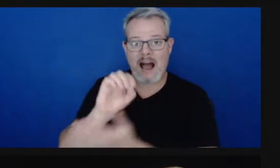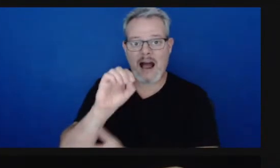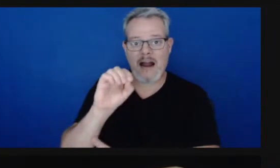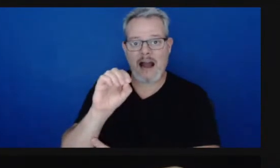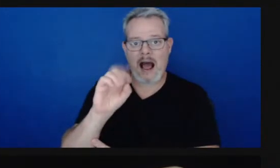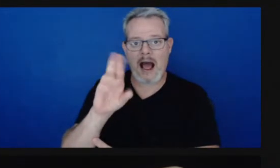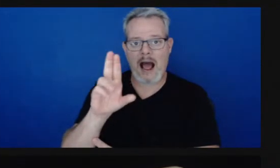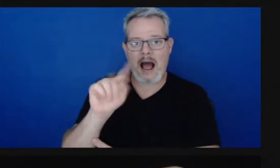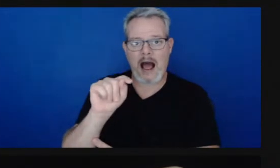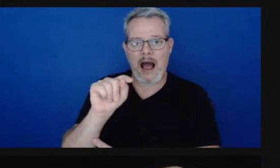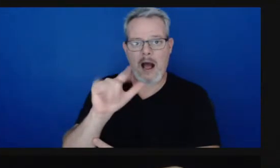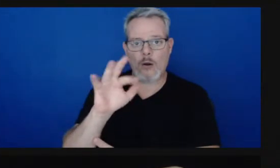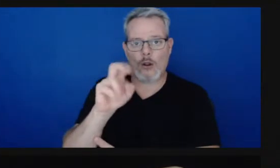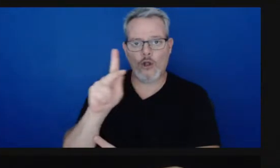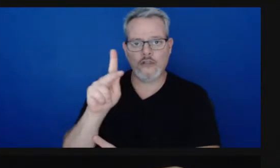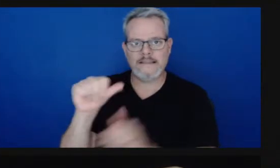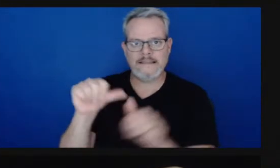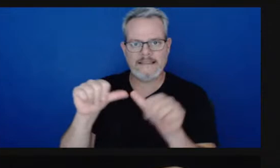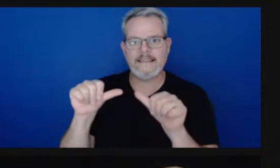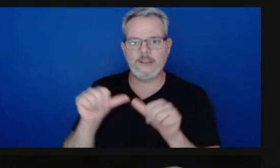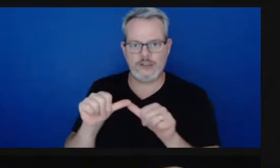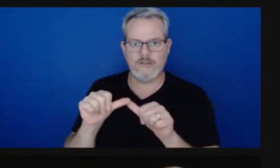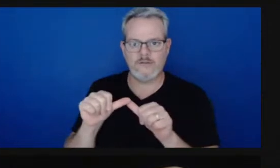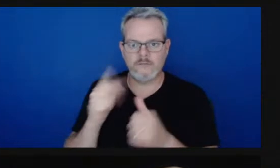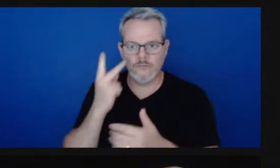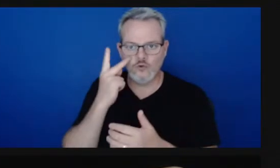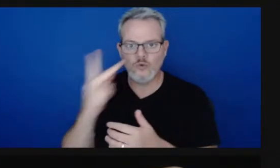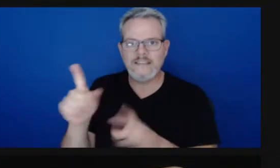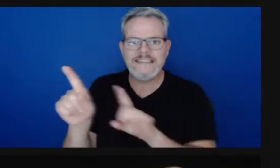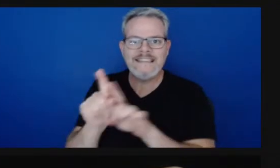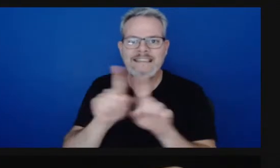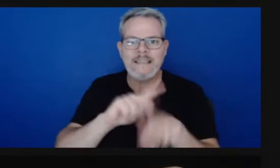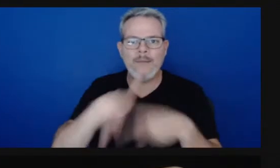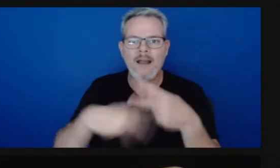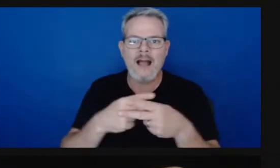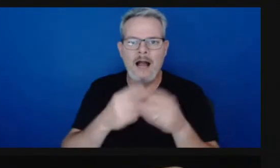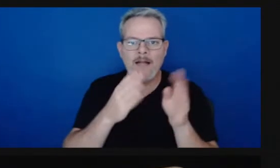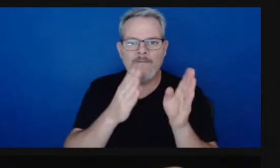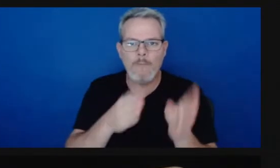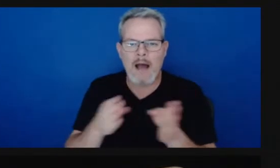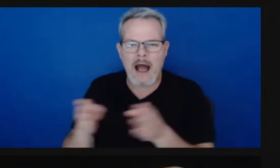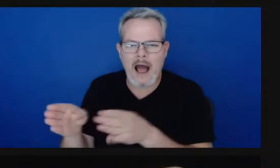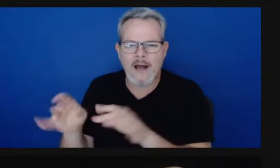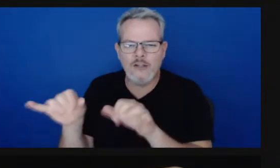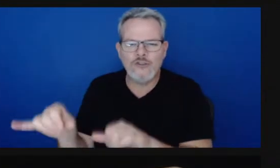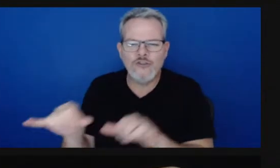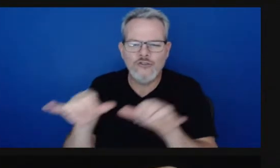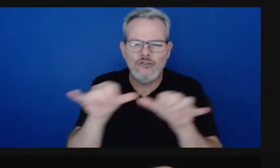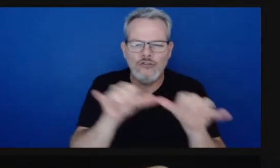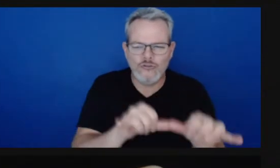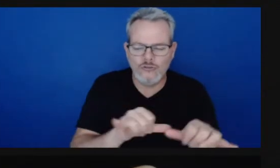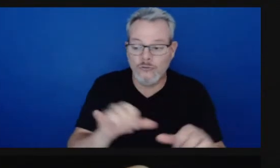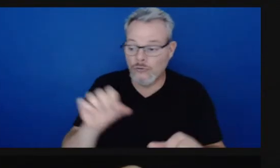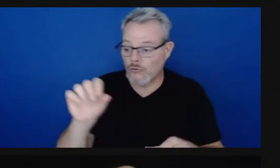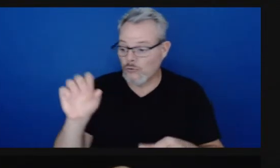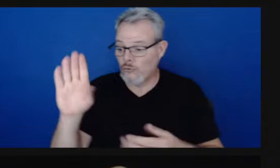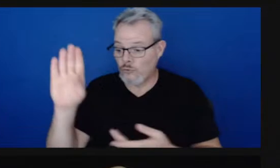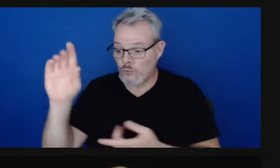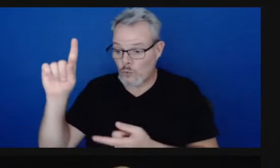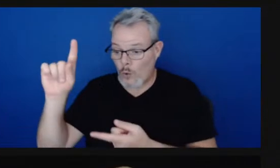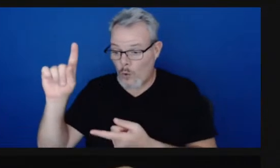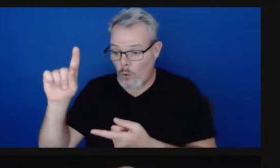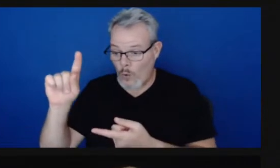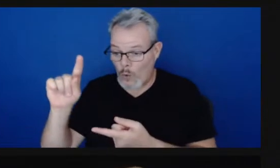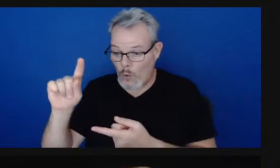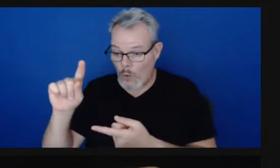GPS, we can see similar patterns. There's an up signal, slow down, maybe still rising